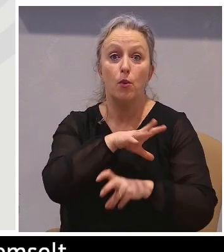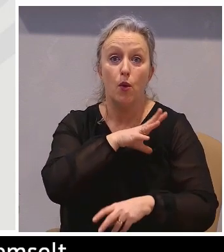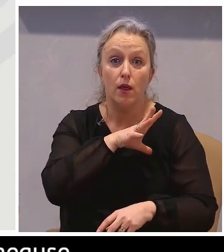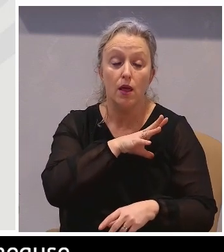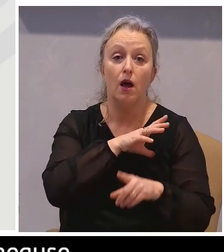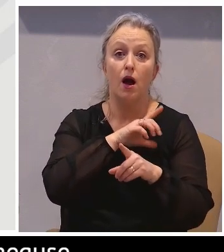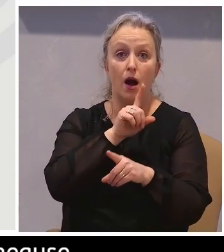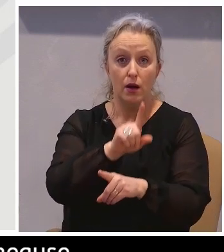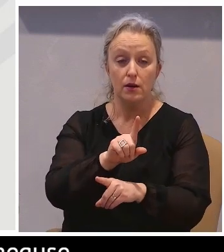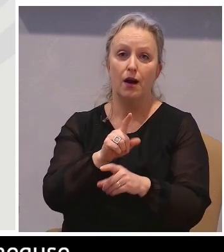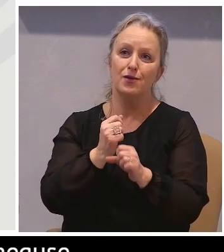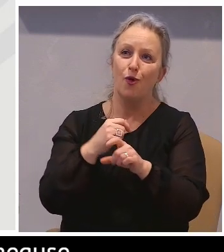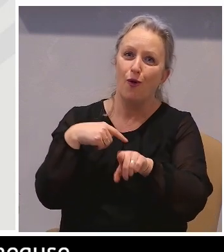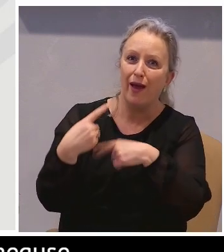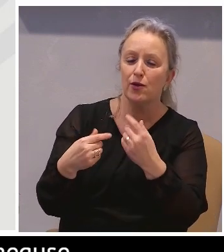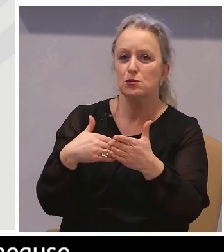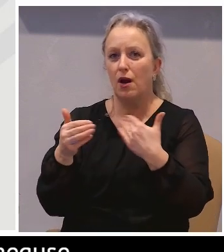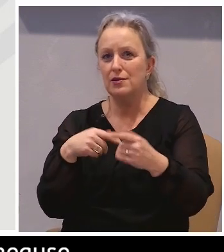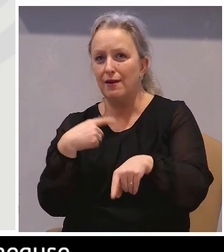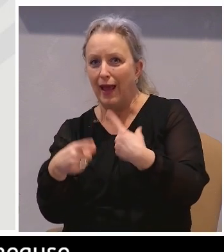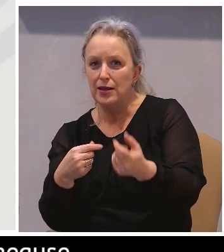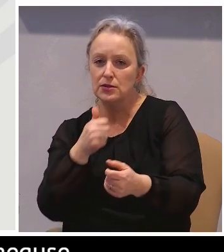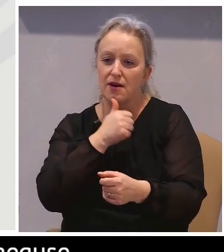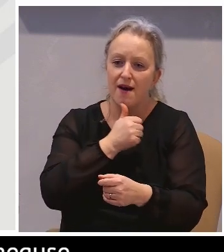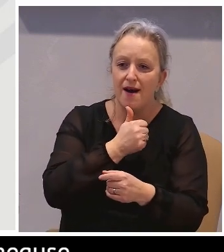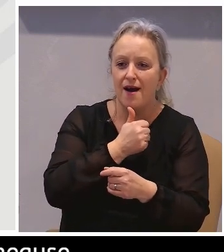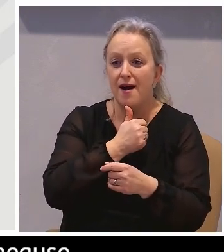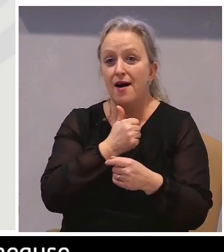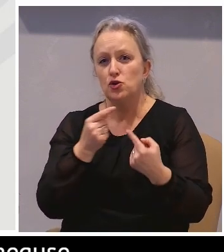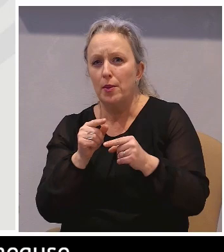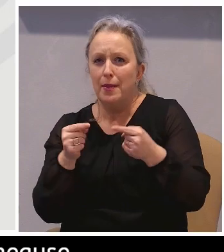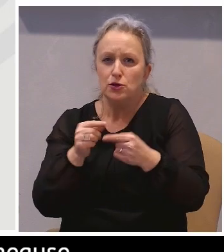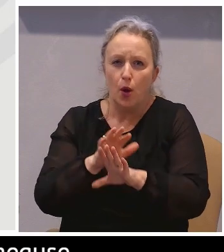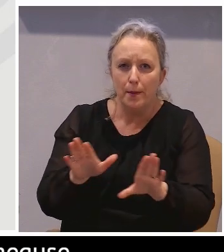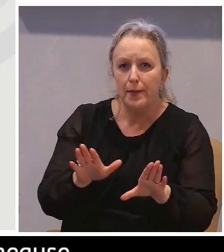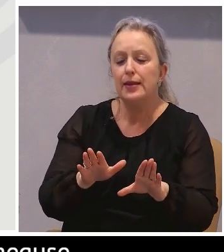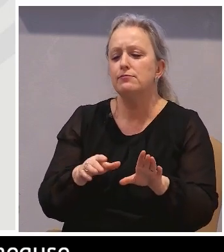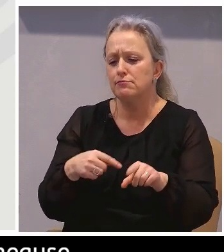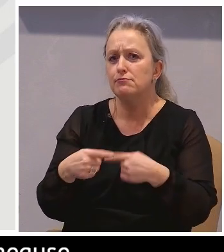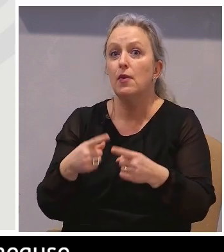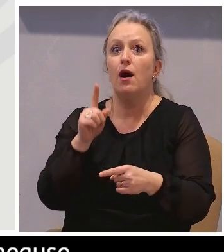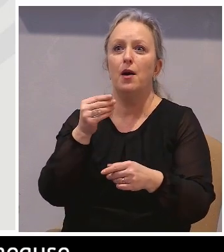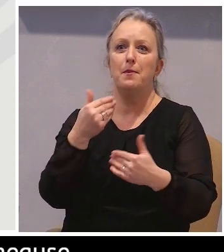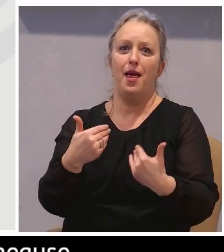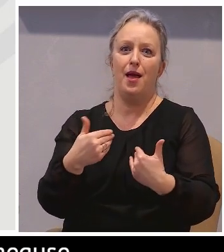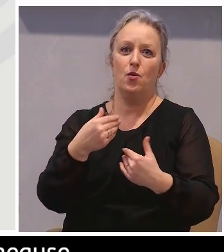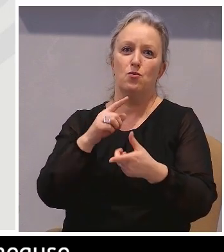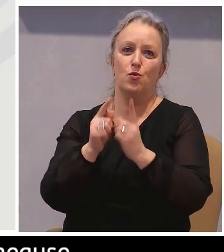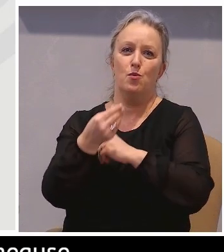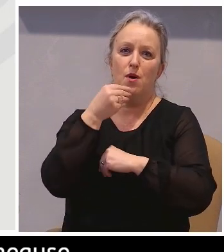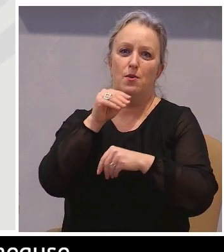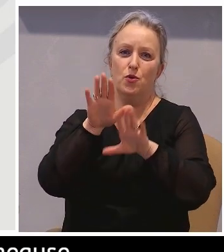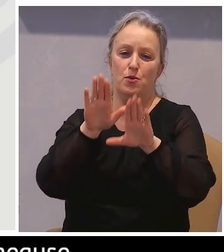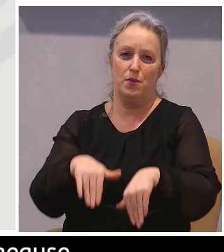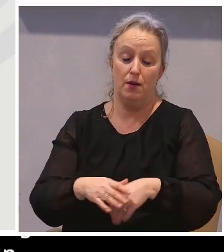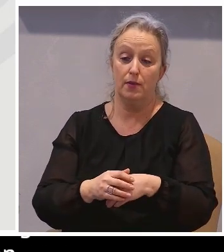basically, children still use medicines that are actually meant for adults, that can be tried on with